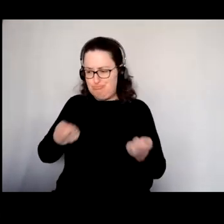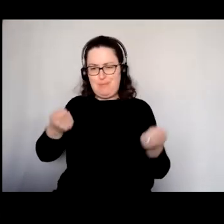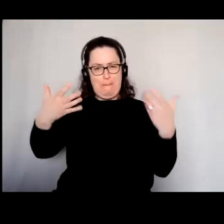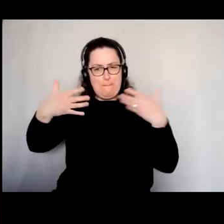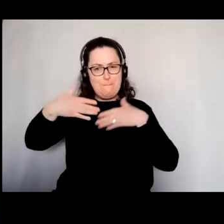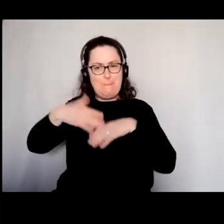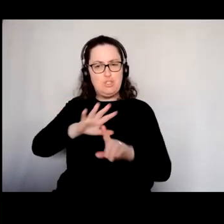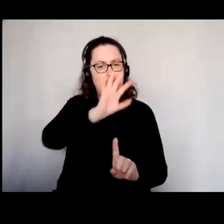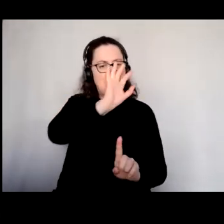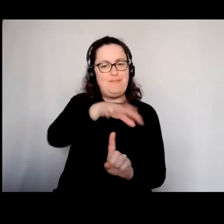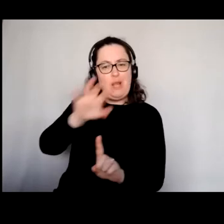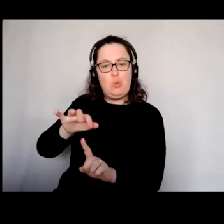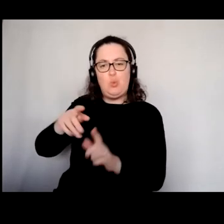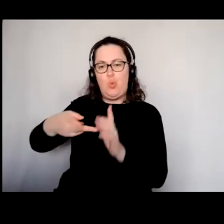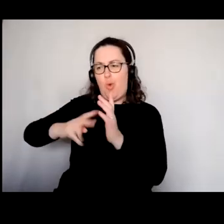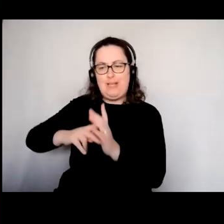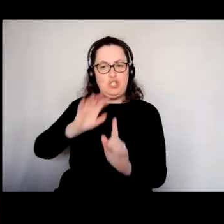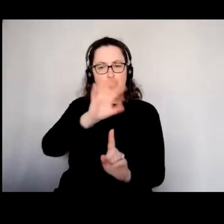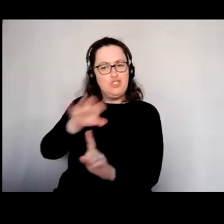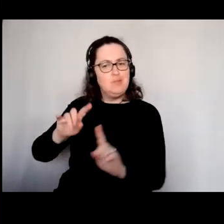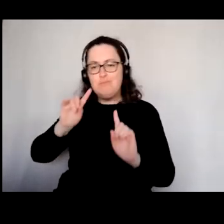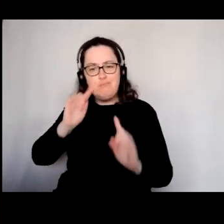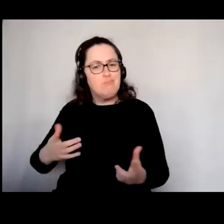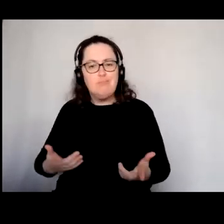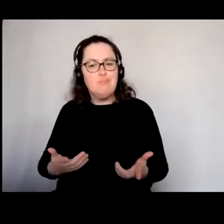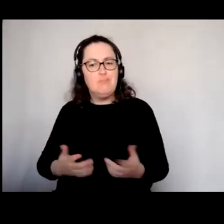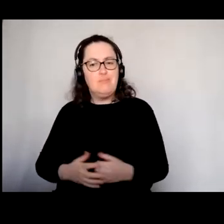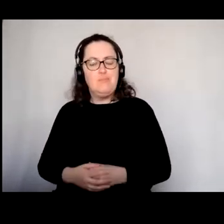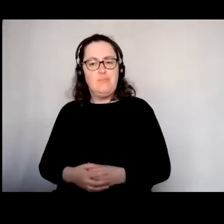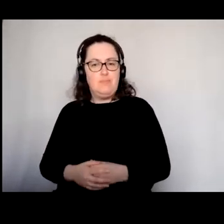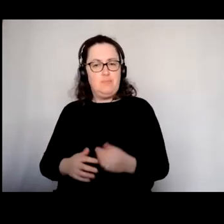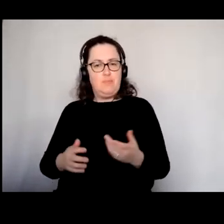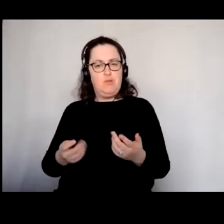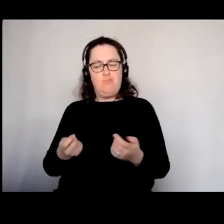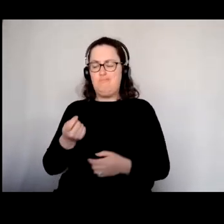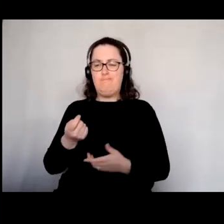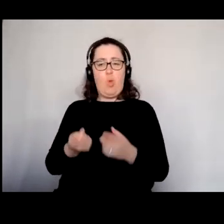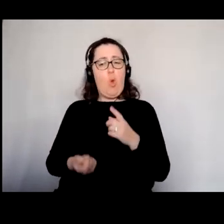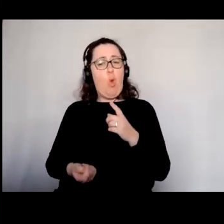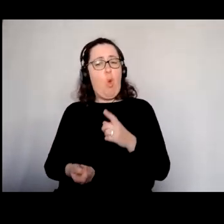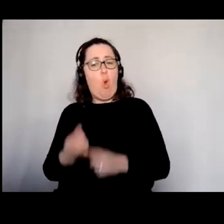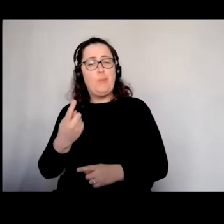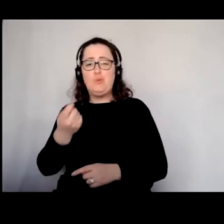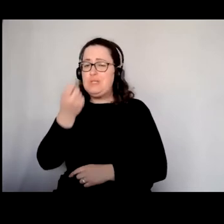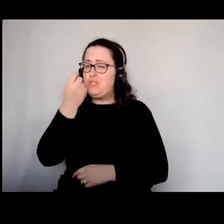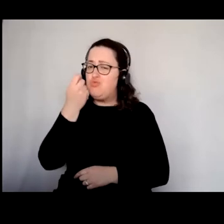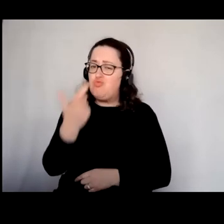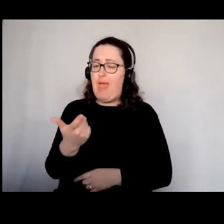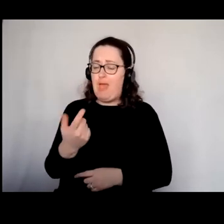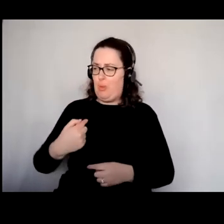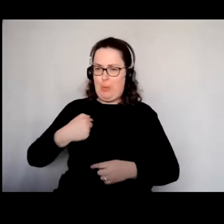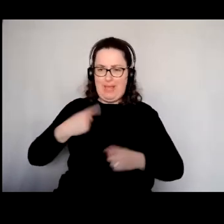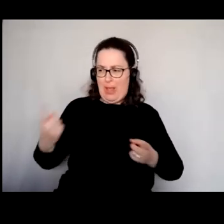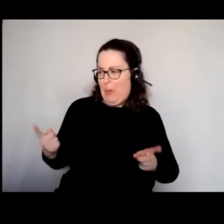in mainstream institutions and organizations. And, you know, we're very rarely given the opportunity